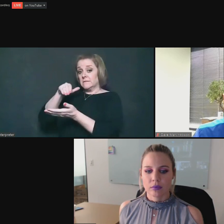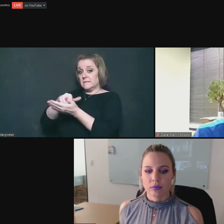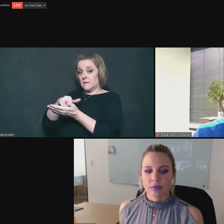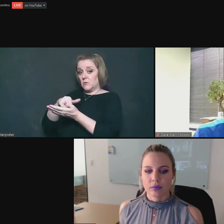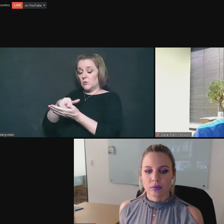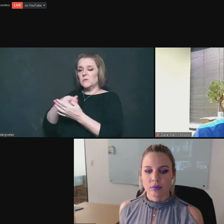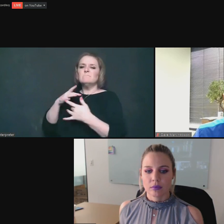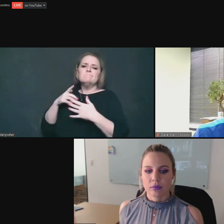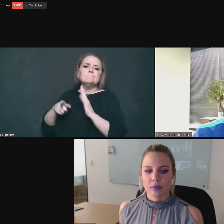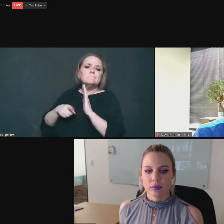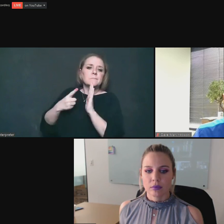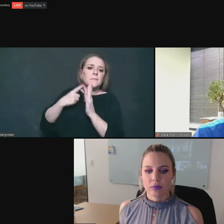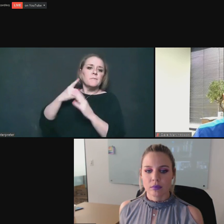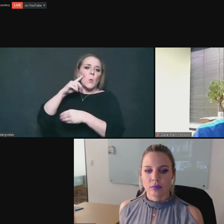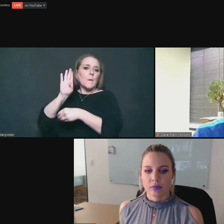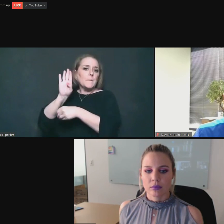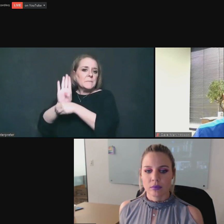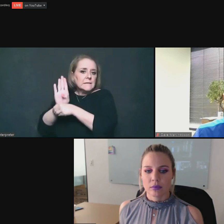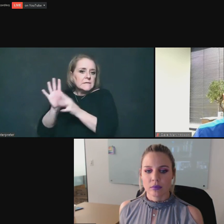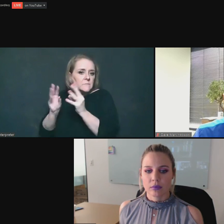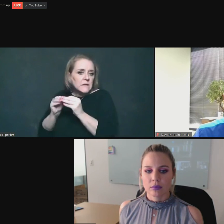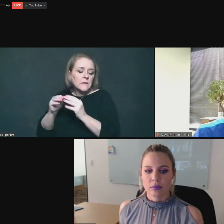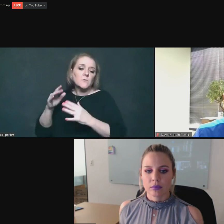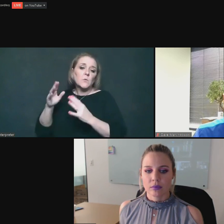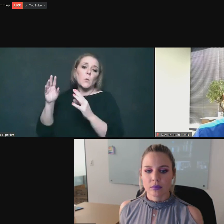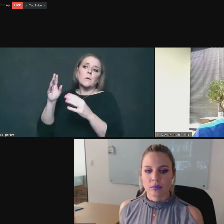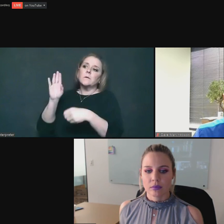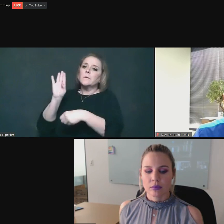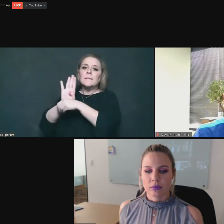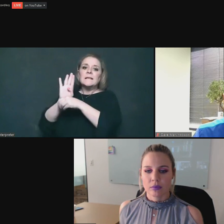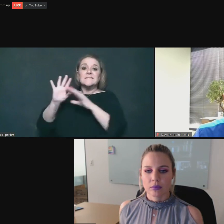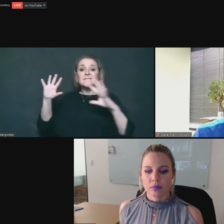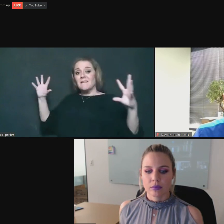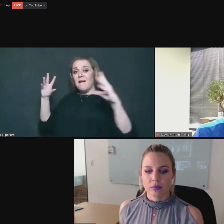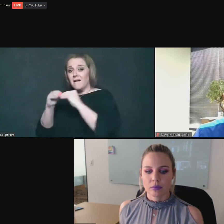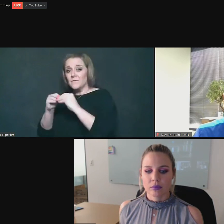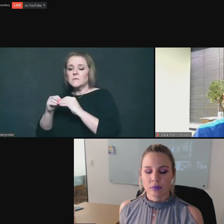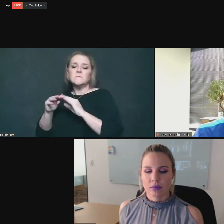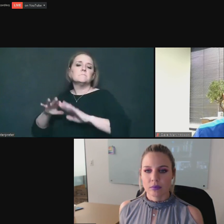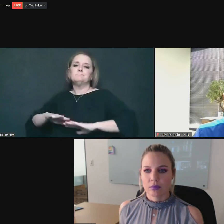And such as that, which are Right. Okay.